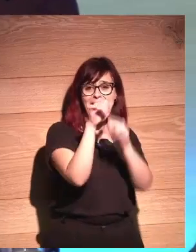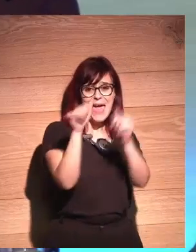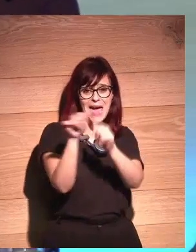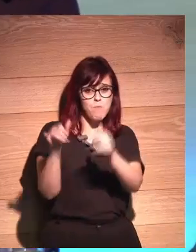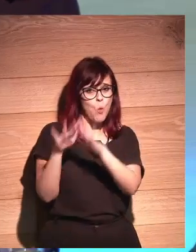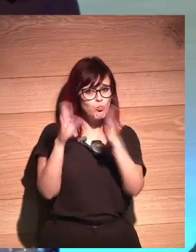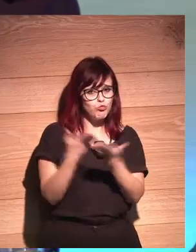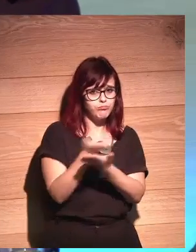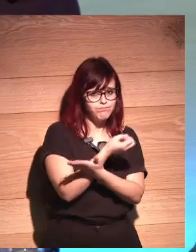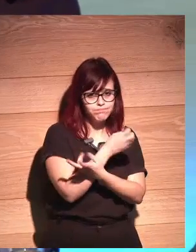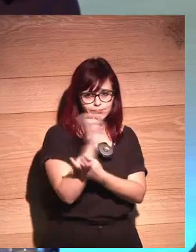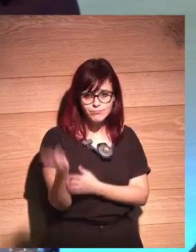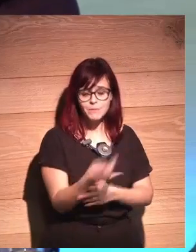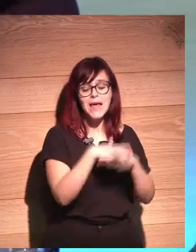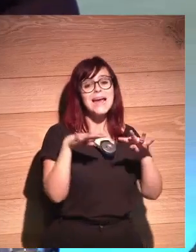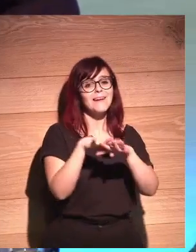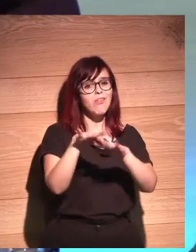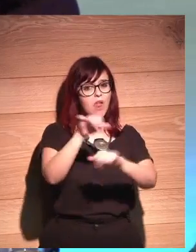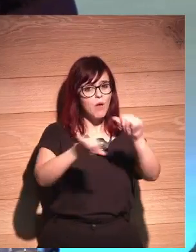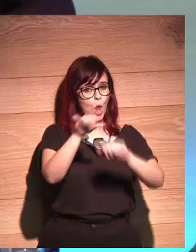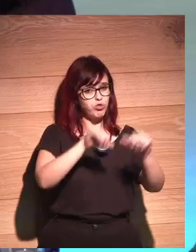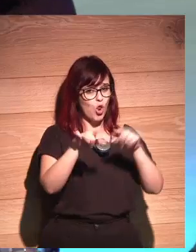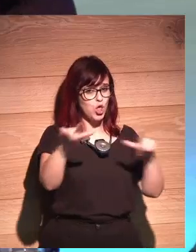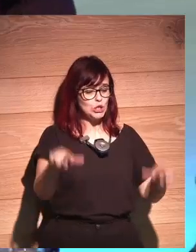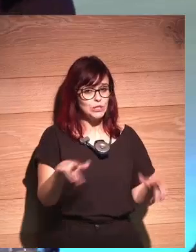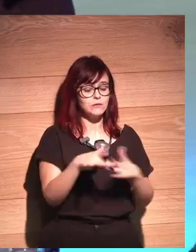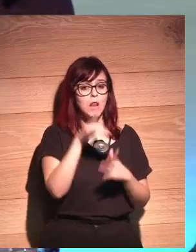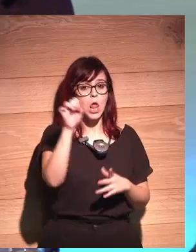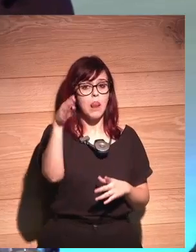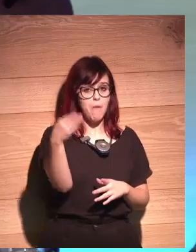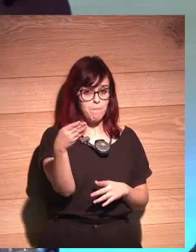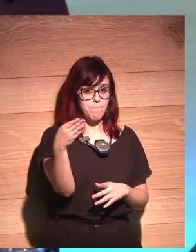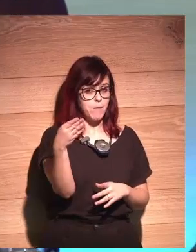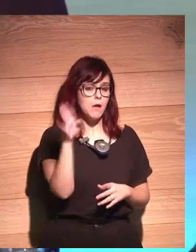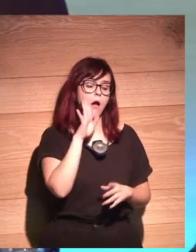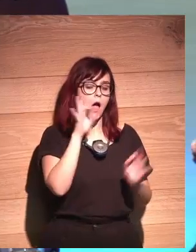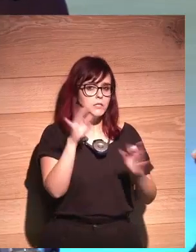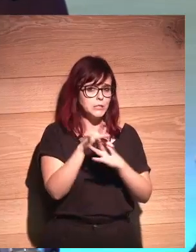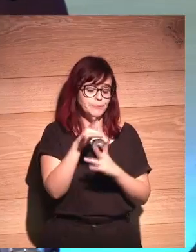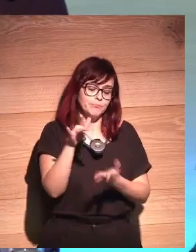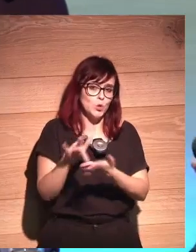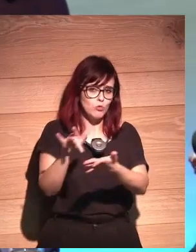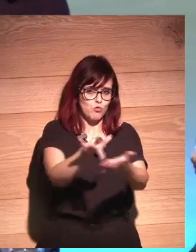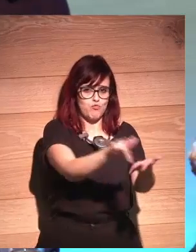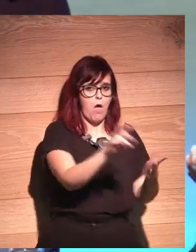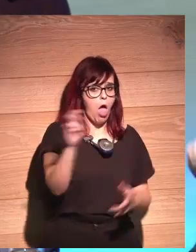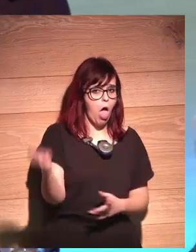labs. We have many examples around the world. The network of labs